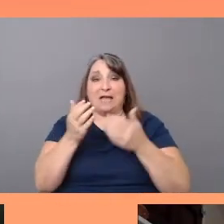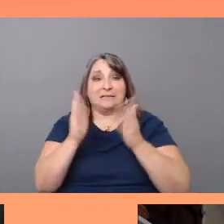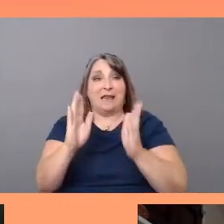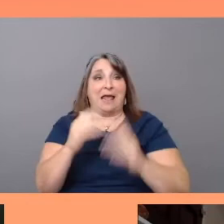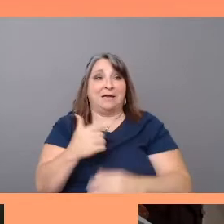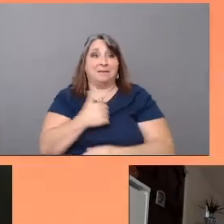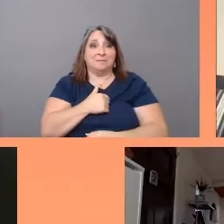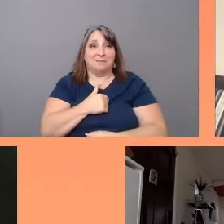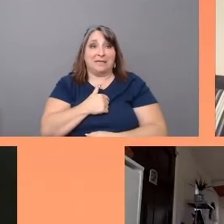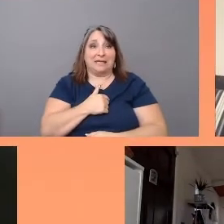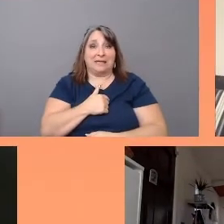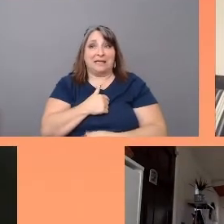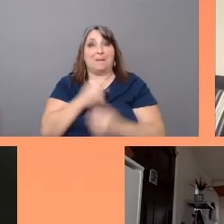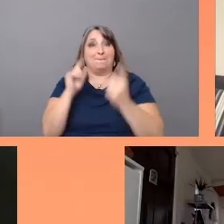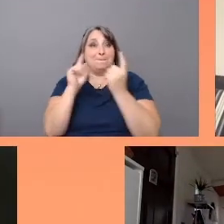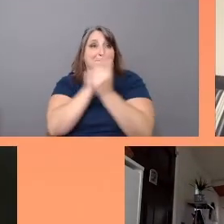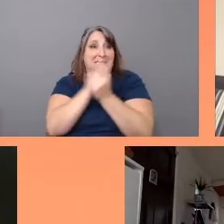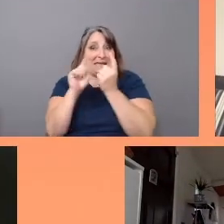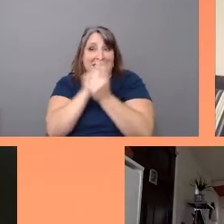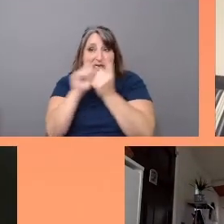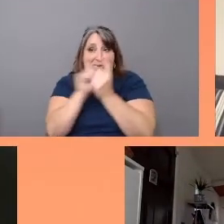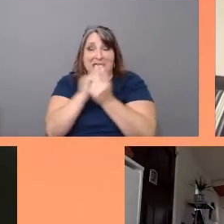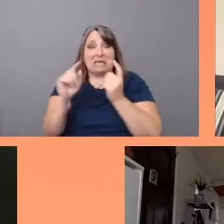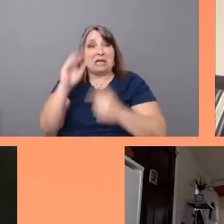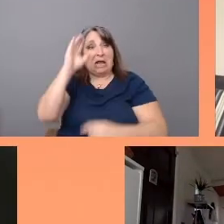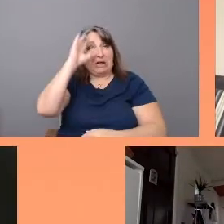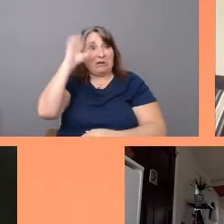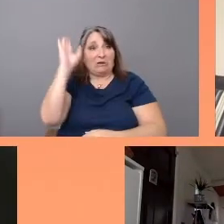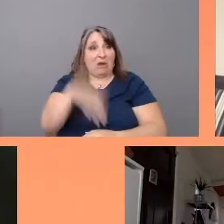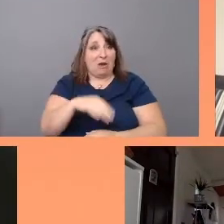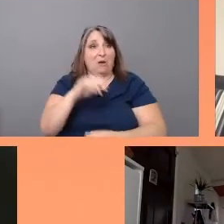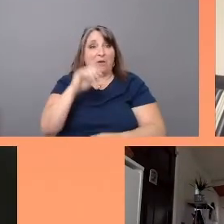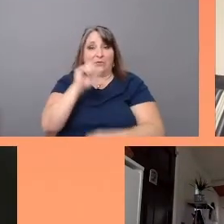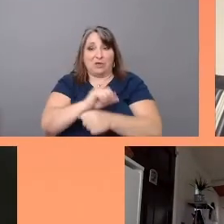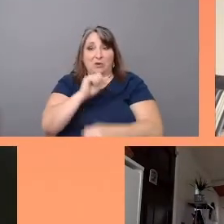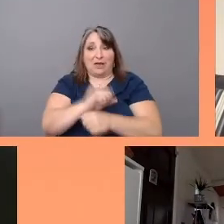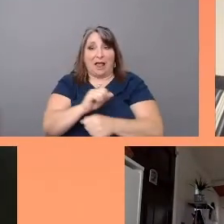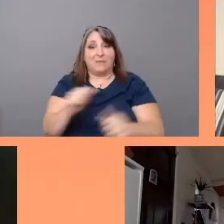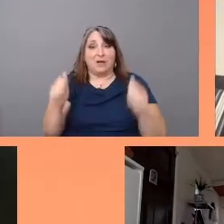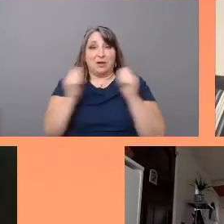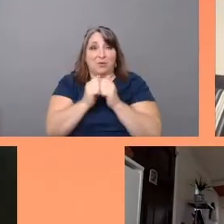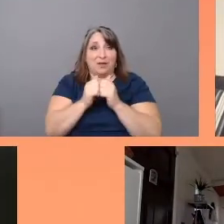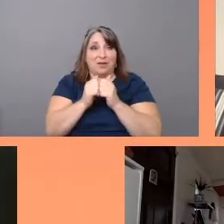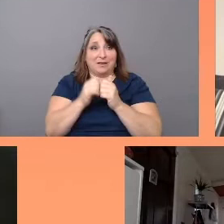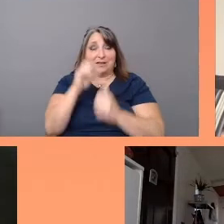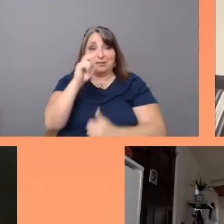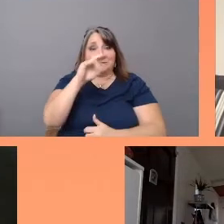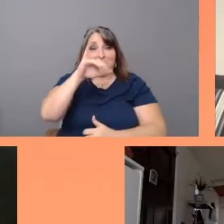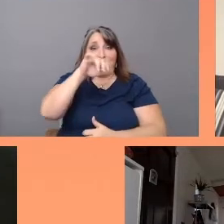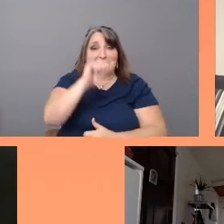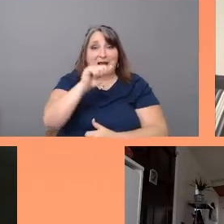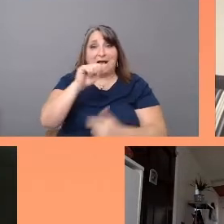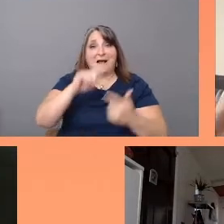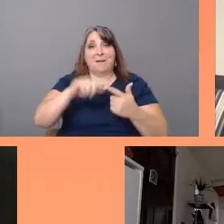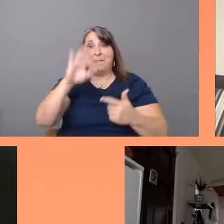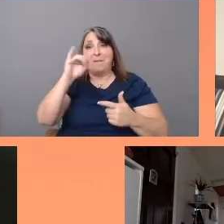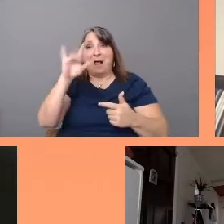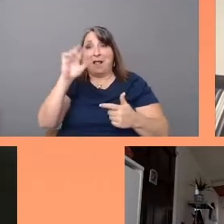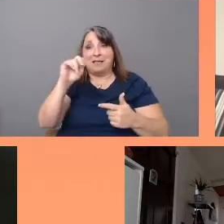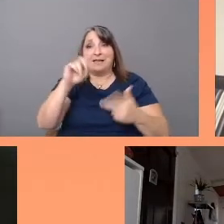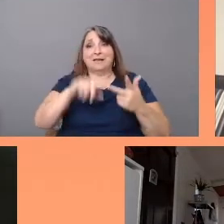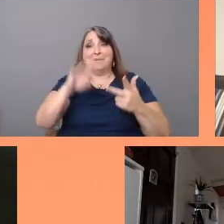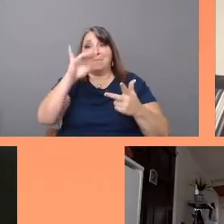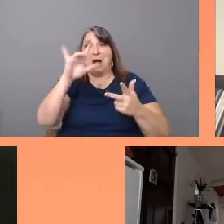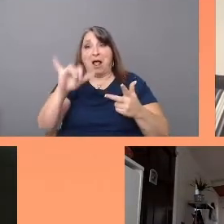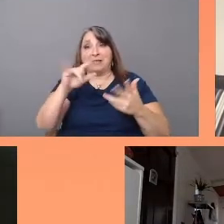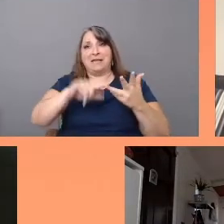meet and get to know and really collaborate with Sonya, Bowen, Molly, and our